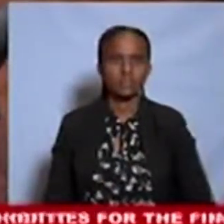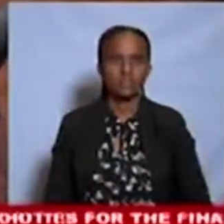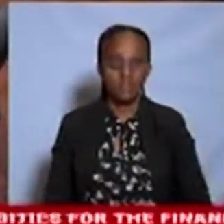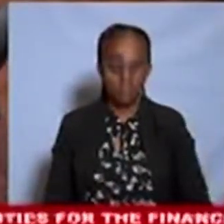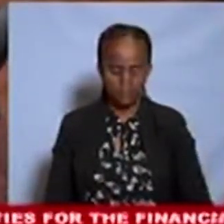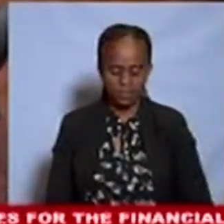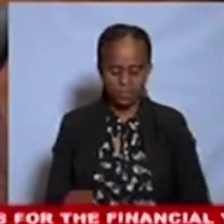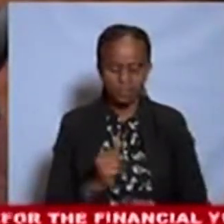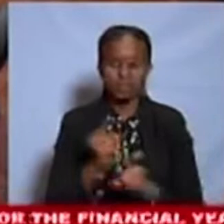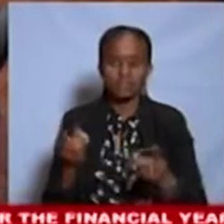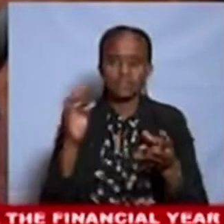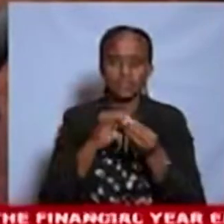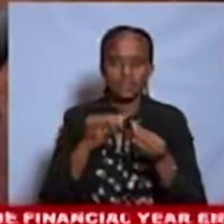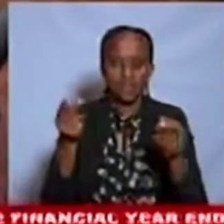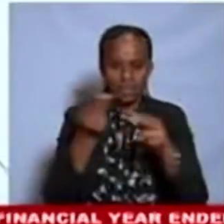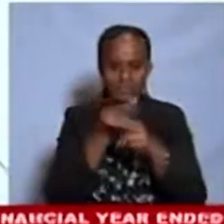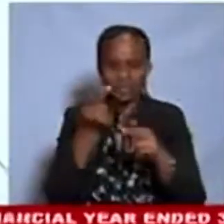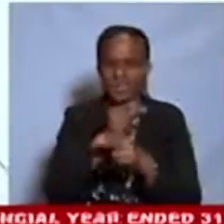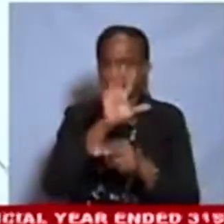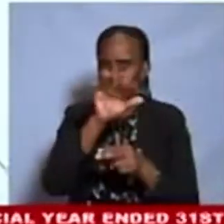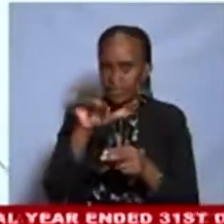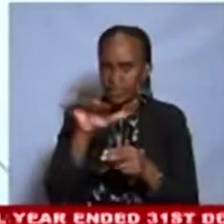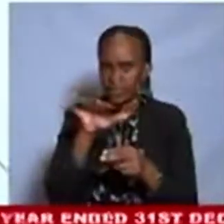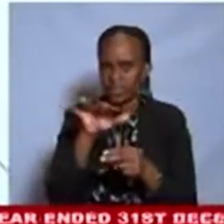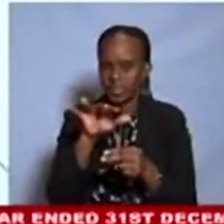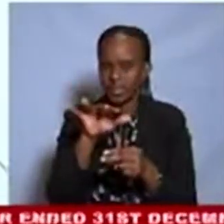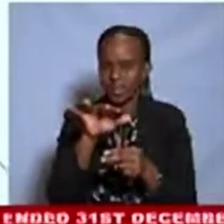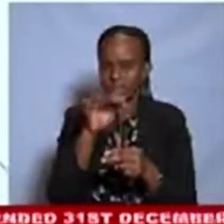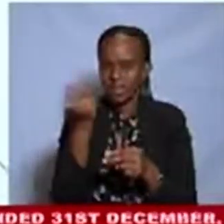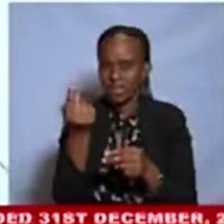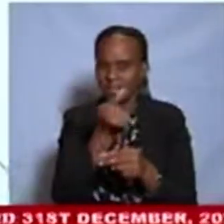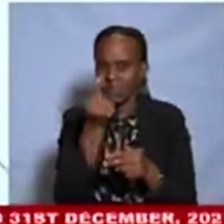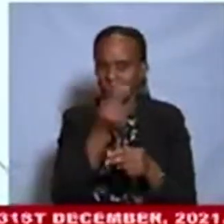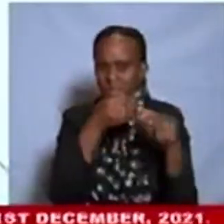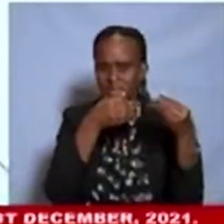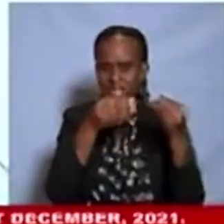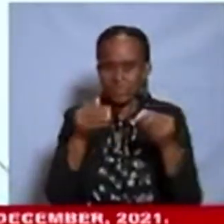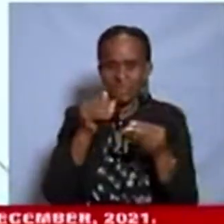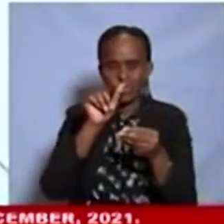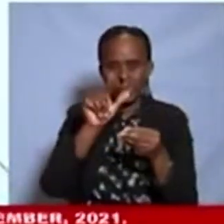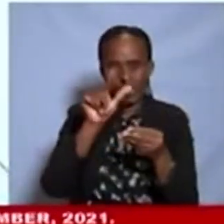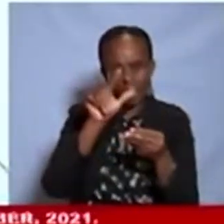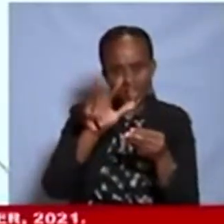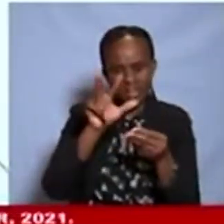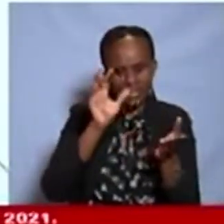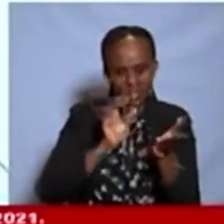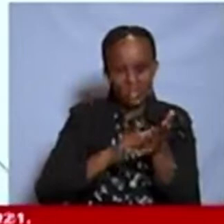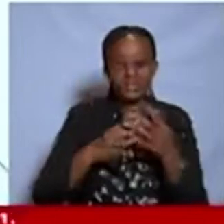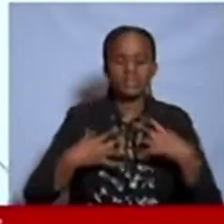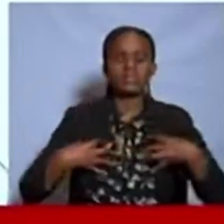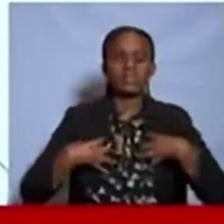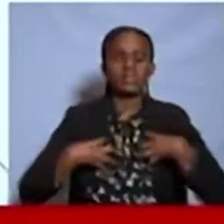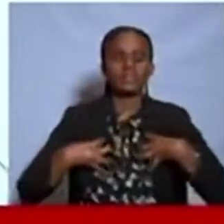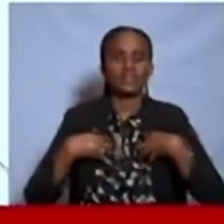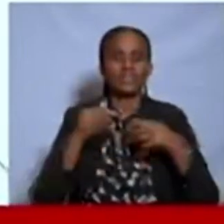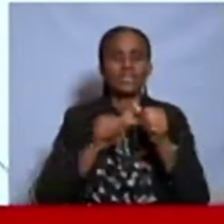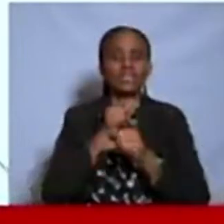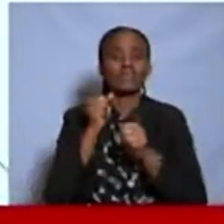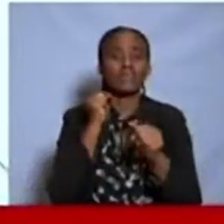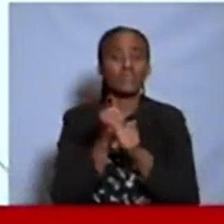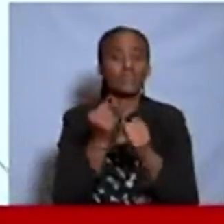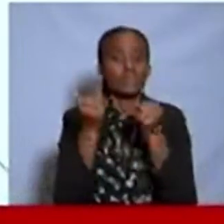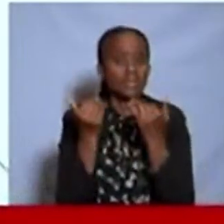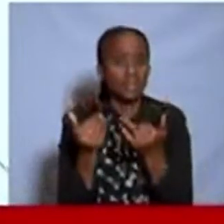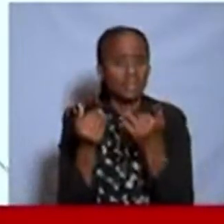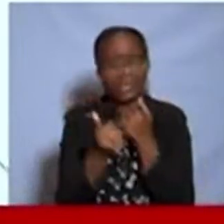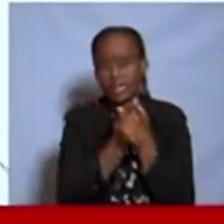55, it means Namala, when he sells about 23,000 animals per year. So are you telling us now, because